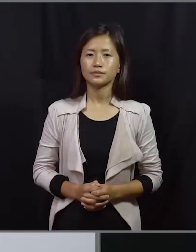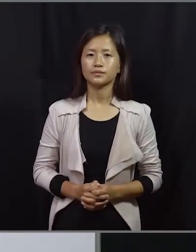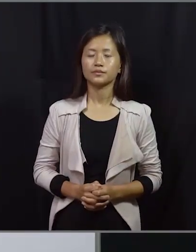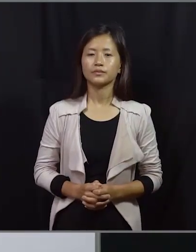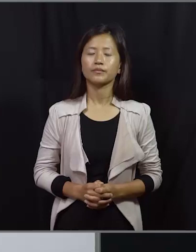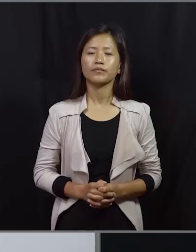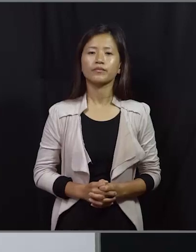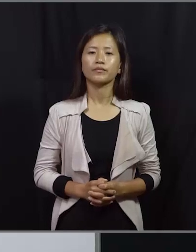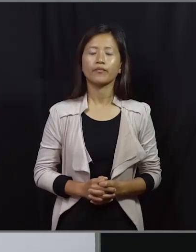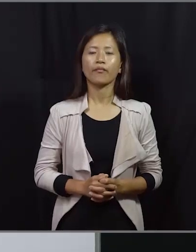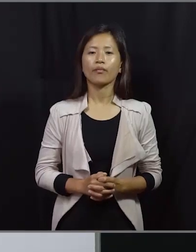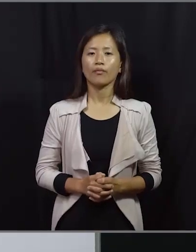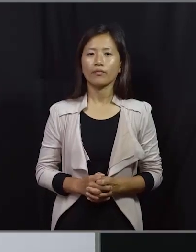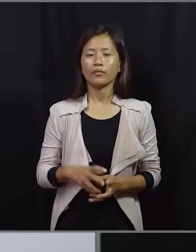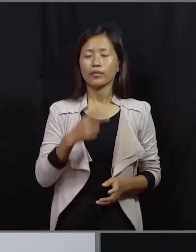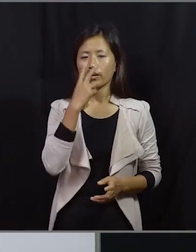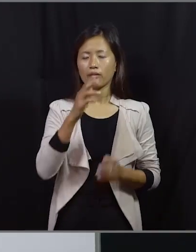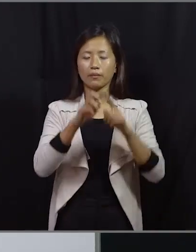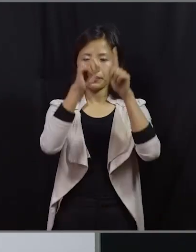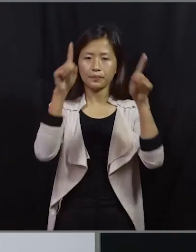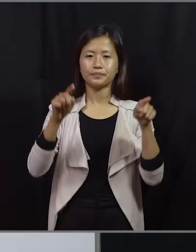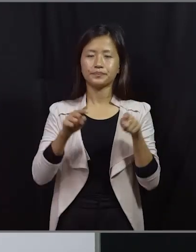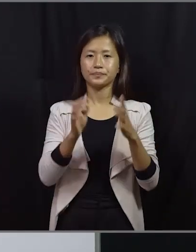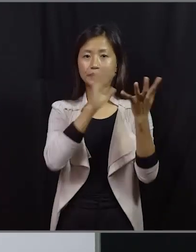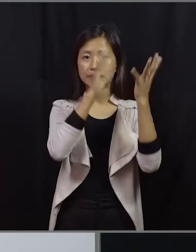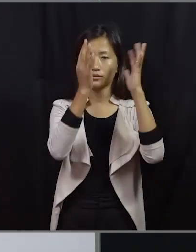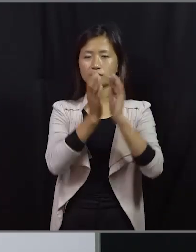Last one is universal set.